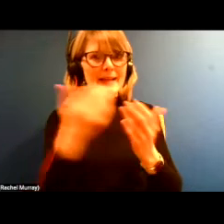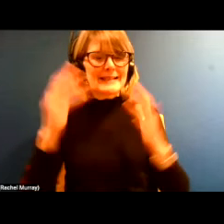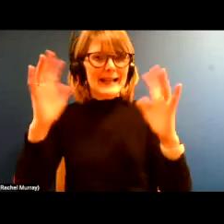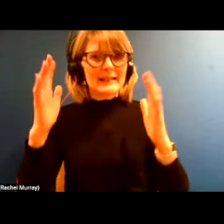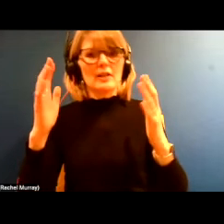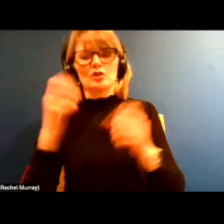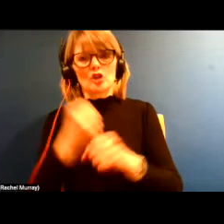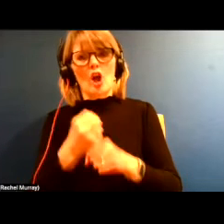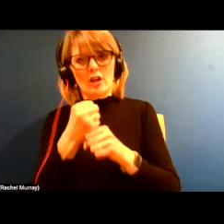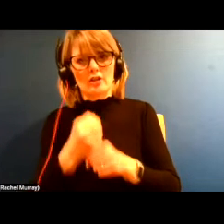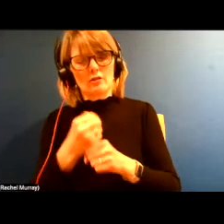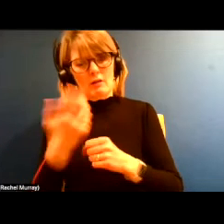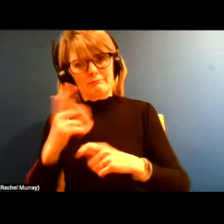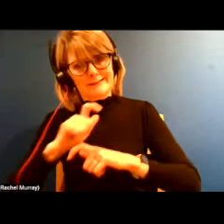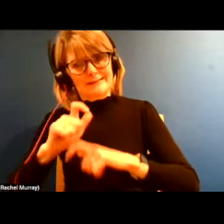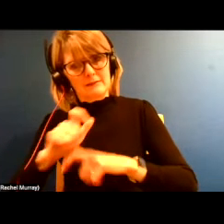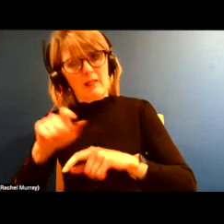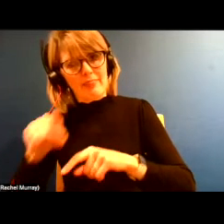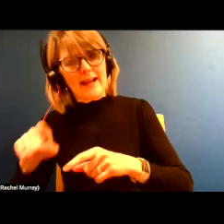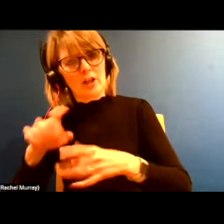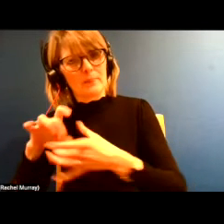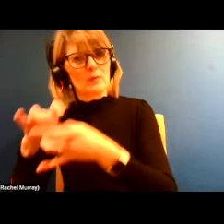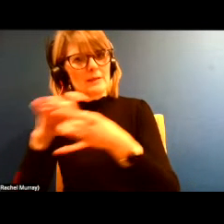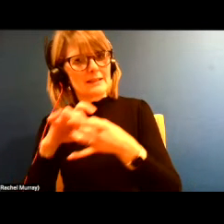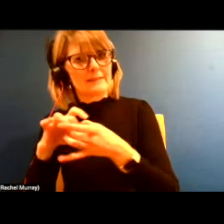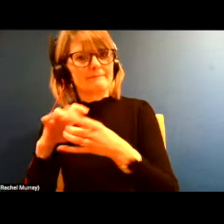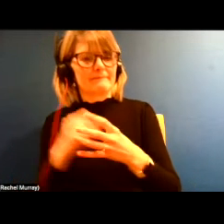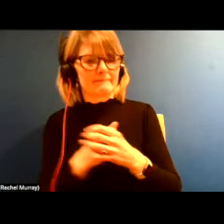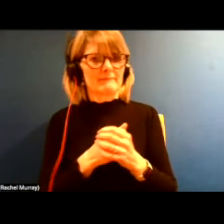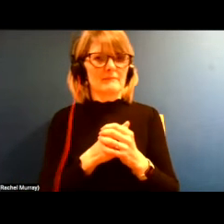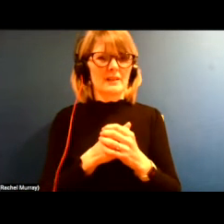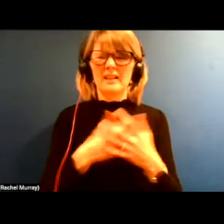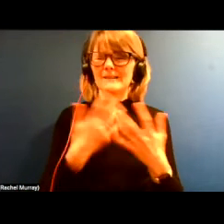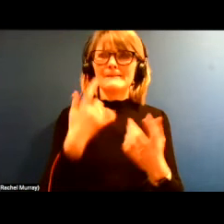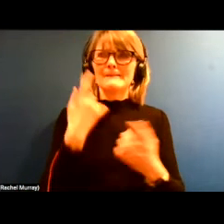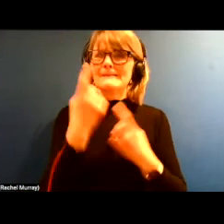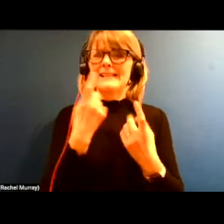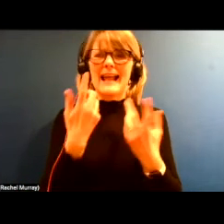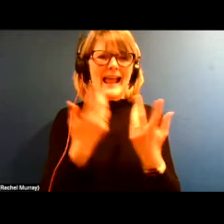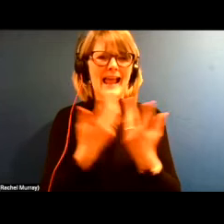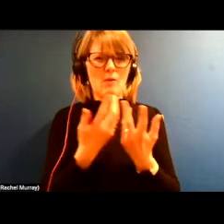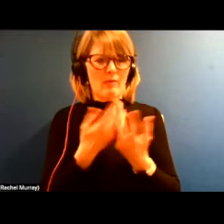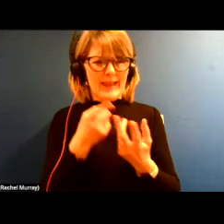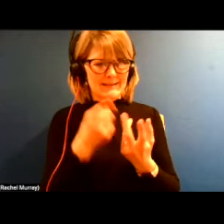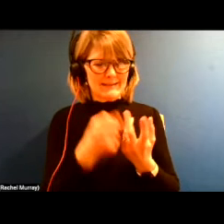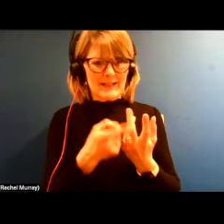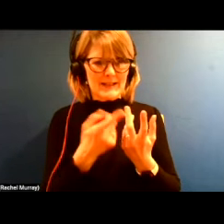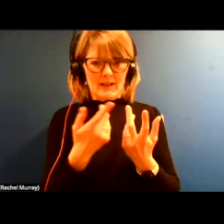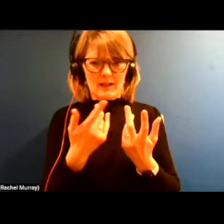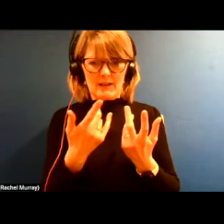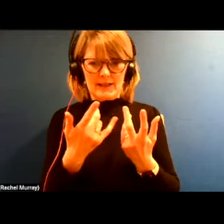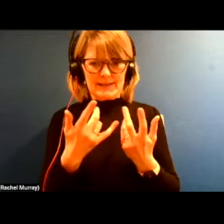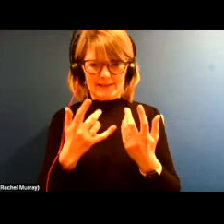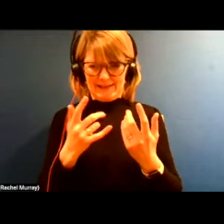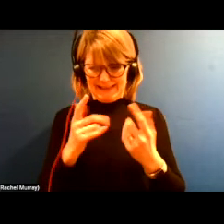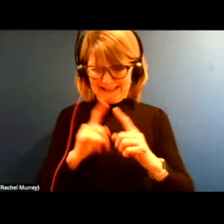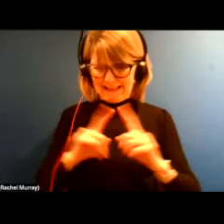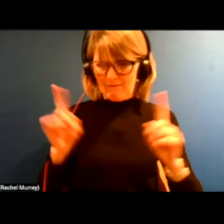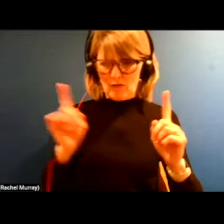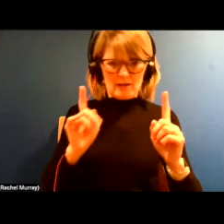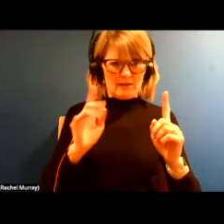myself beginning to consider how the functions and ways of being formed in such a Christian community of worship might fundamentally be at odds with the way that I